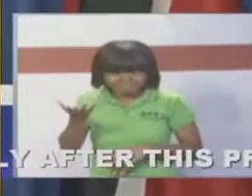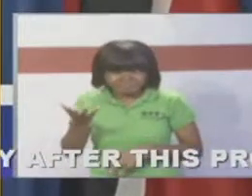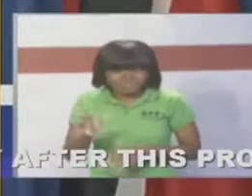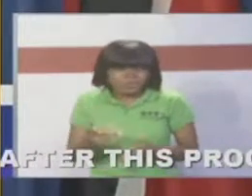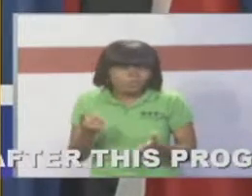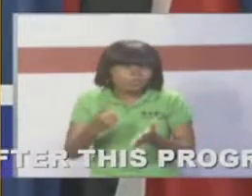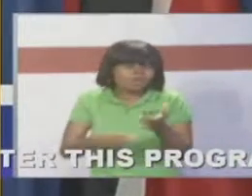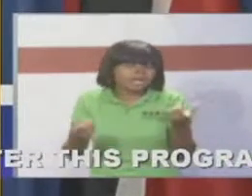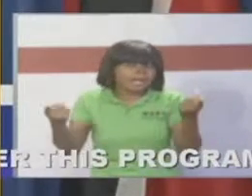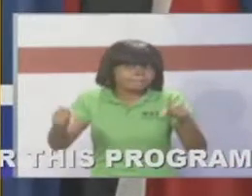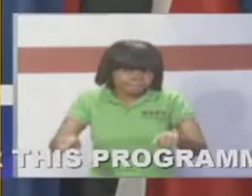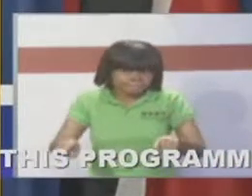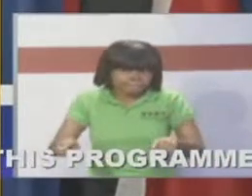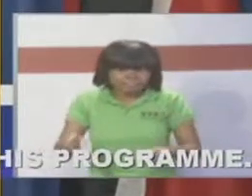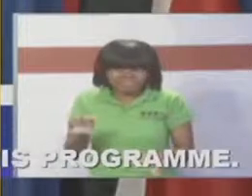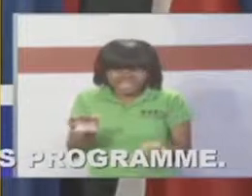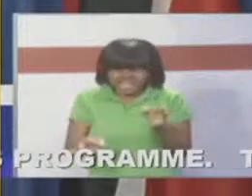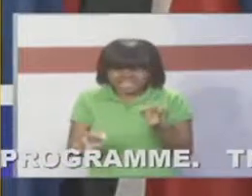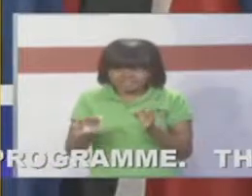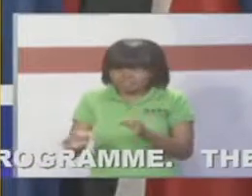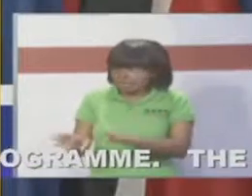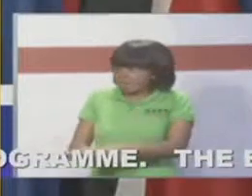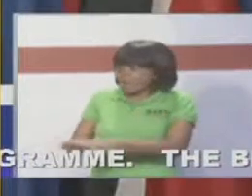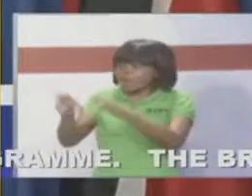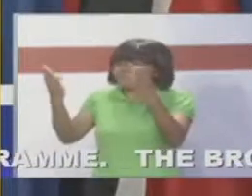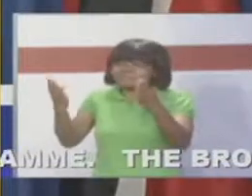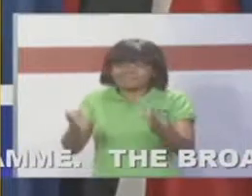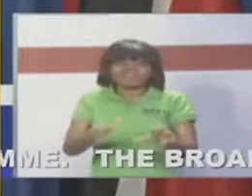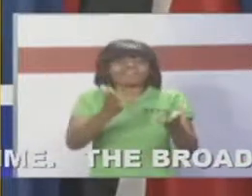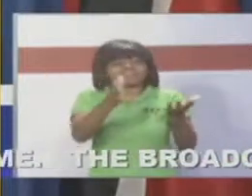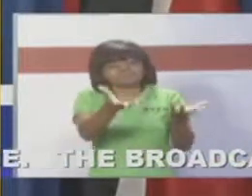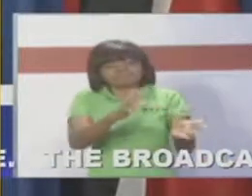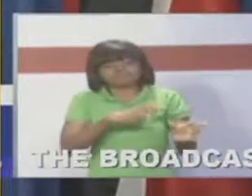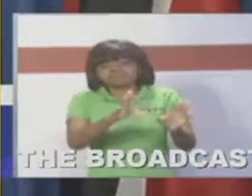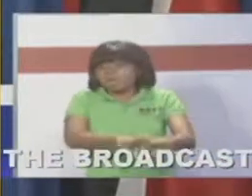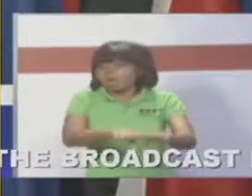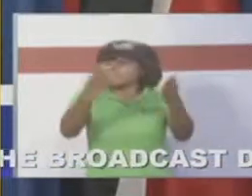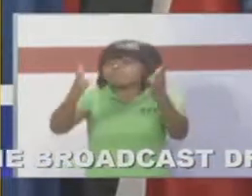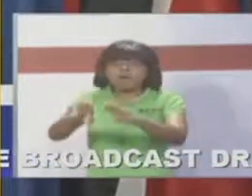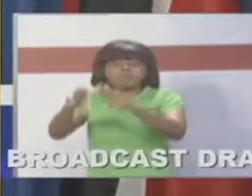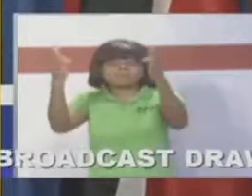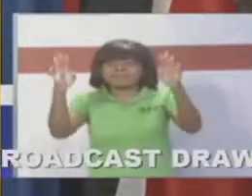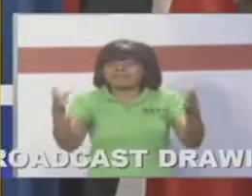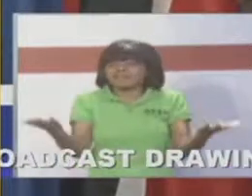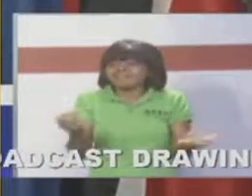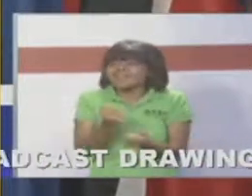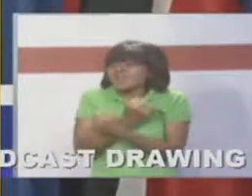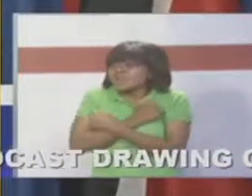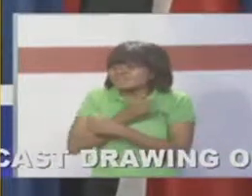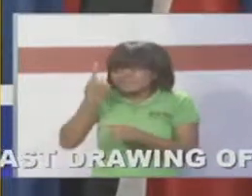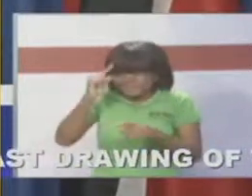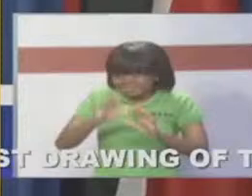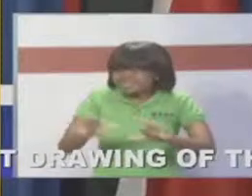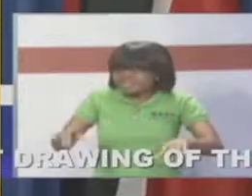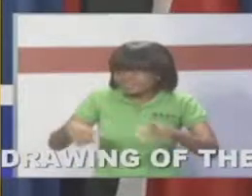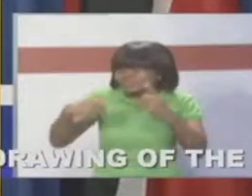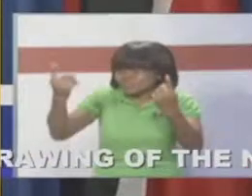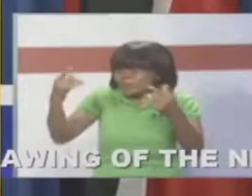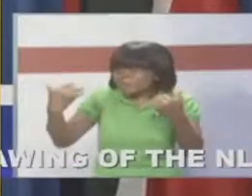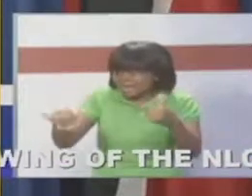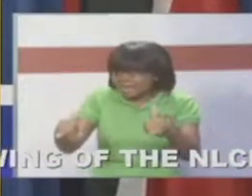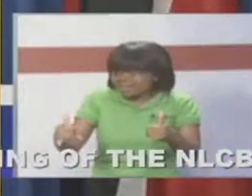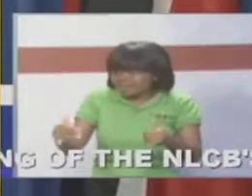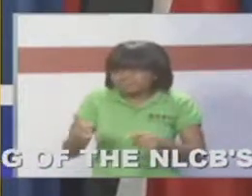there. If we say, yes, we go out, I mean, I'd love to have people go out and play and so on, but what is that action? It's